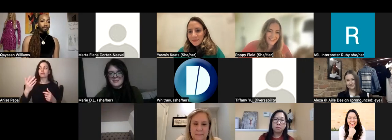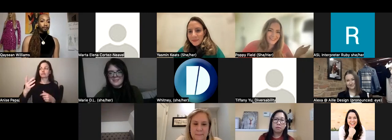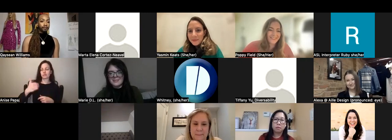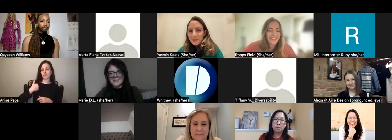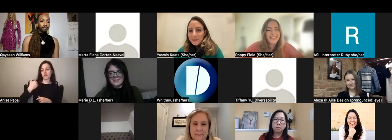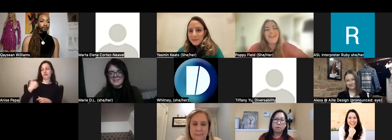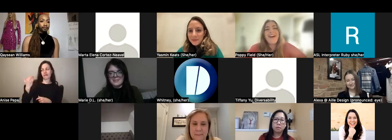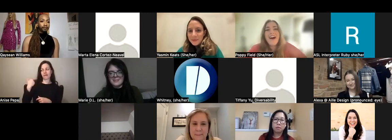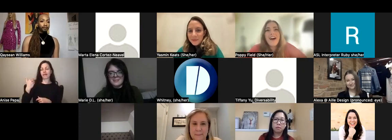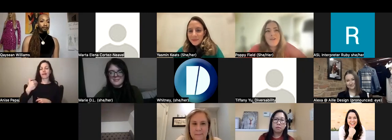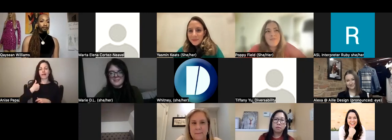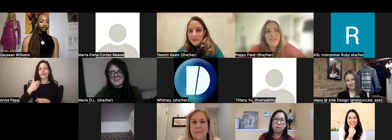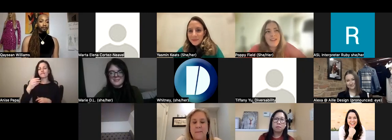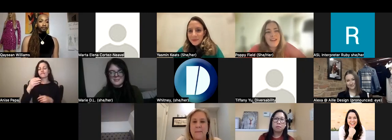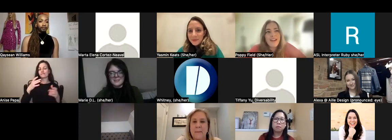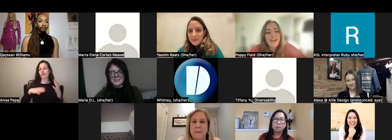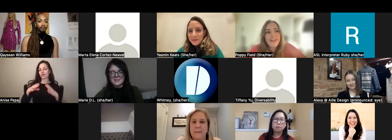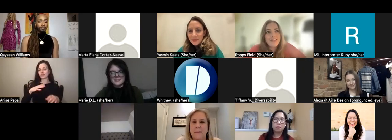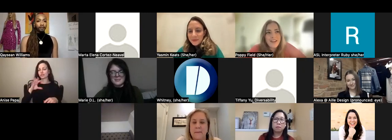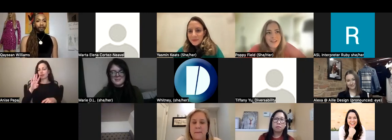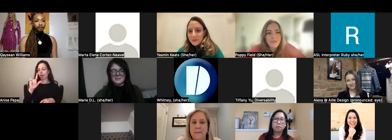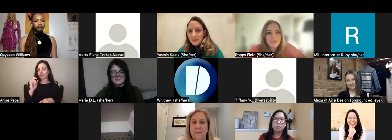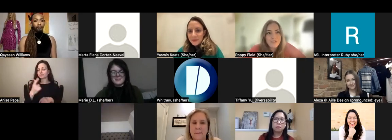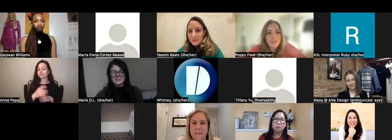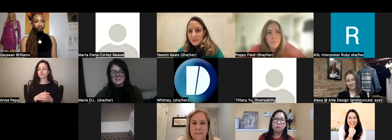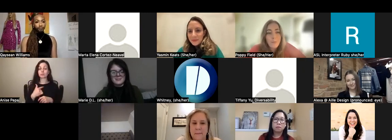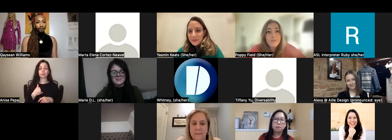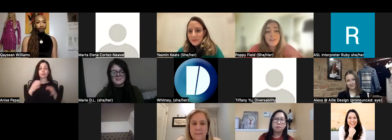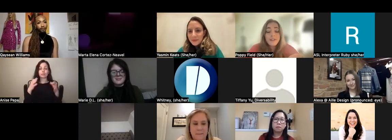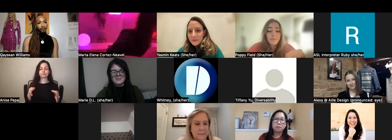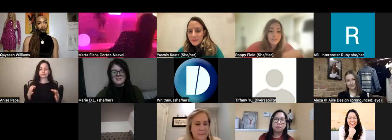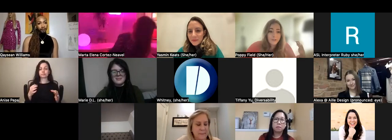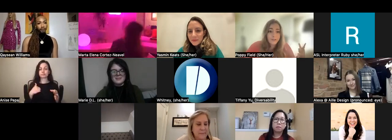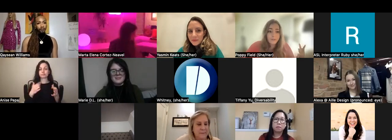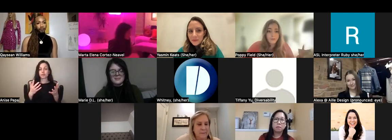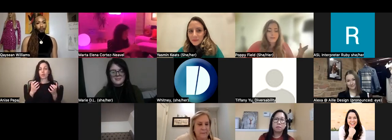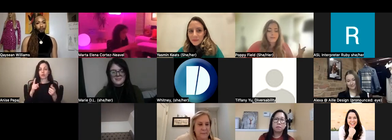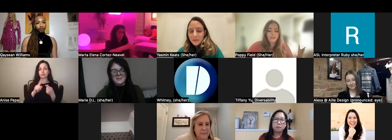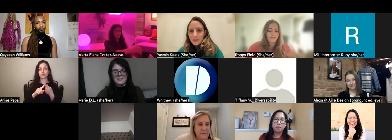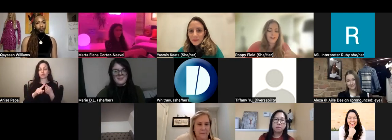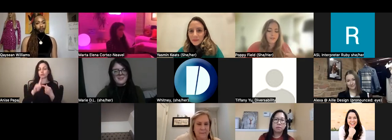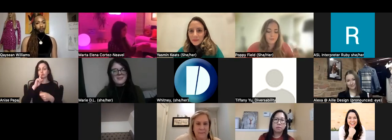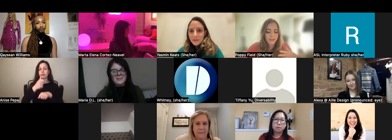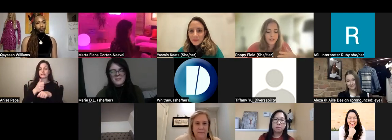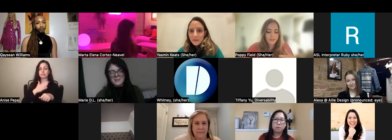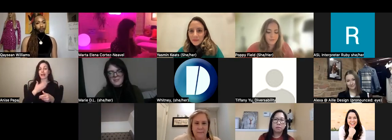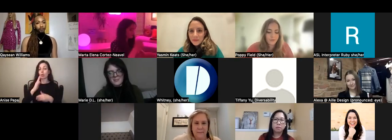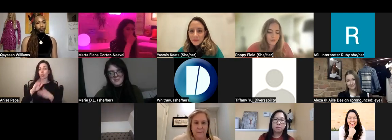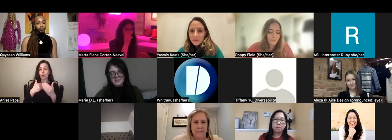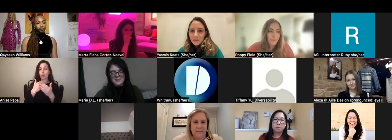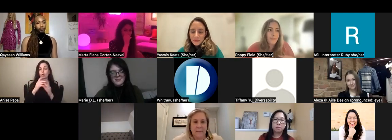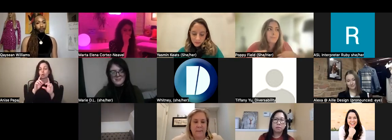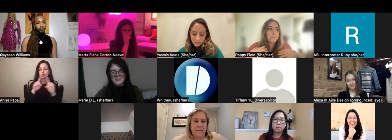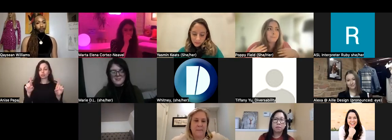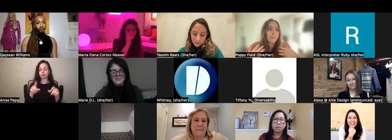that was really cool to hear. And I decided I want to basically base my whole degree, which was in fashion communication and